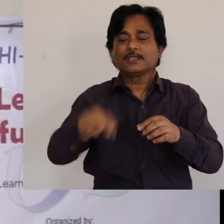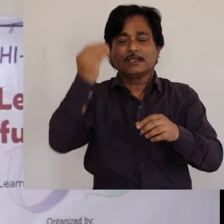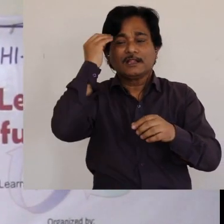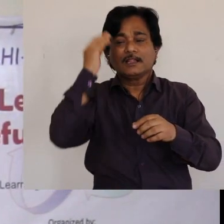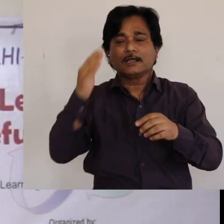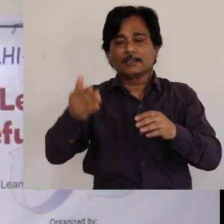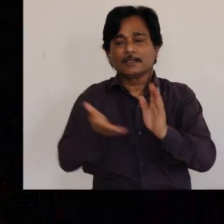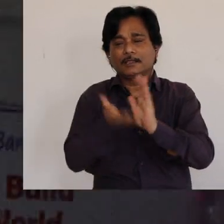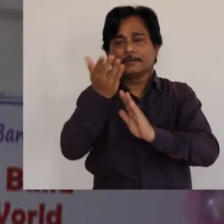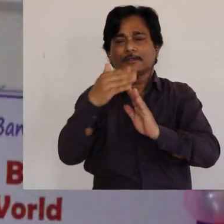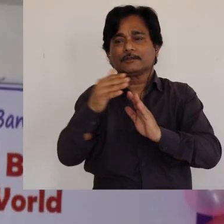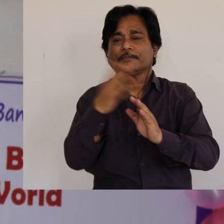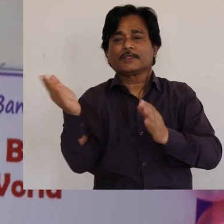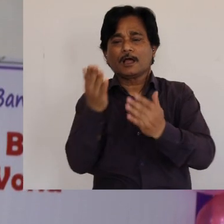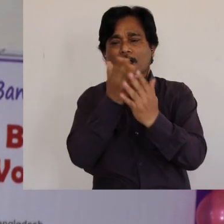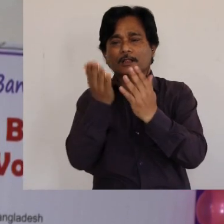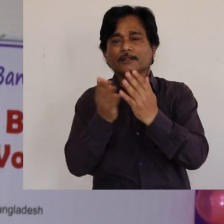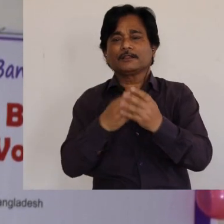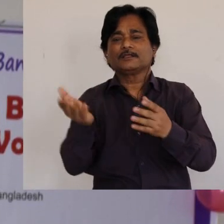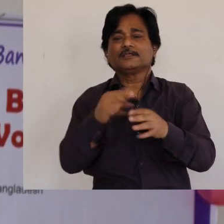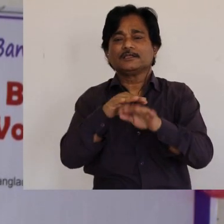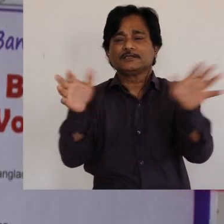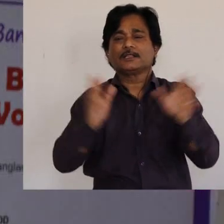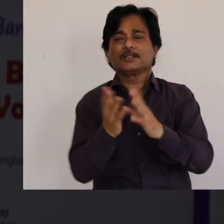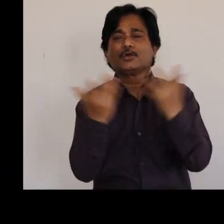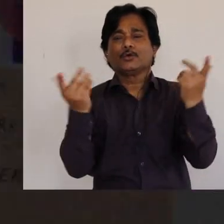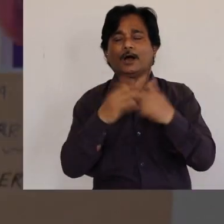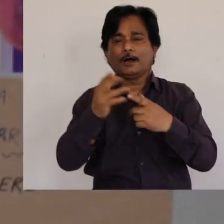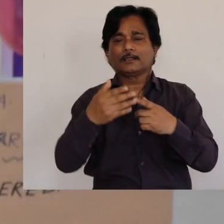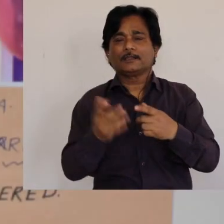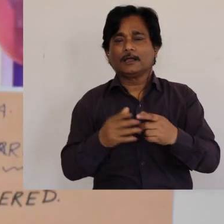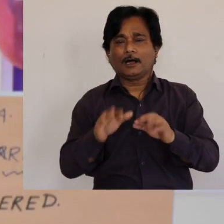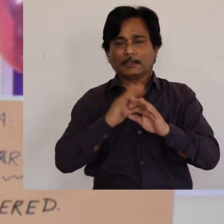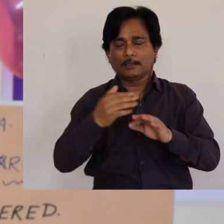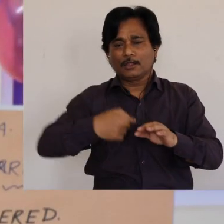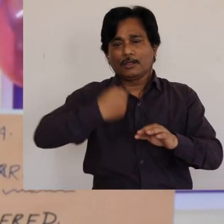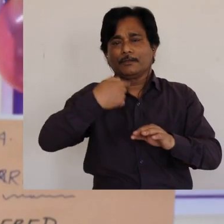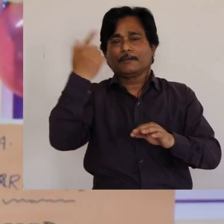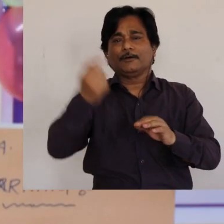group shared learning and good practices through a presentation using poster paper.